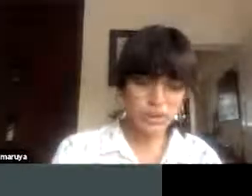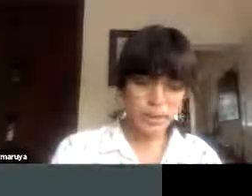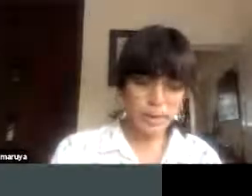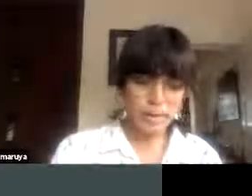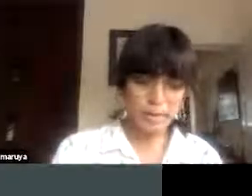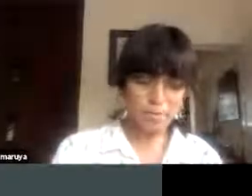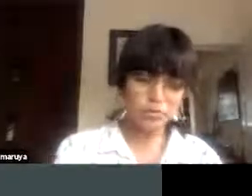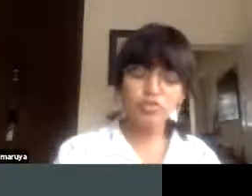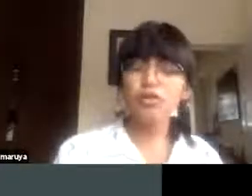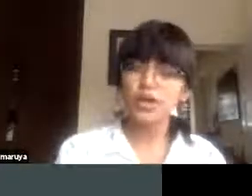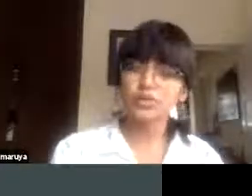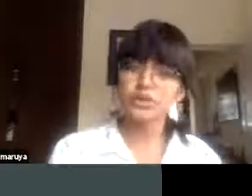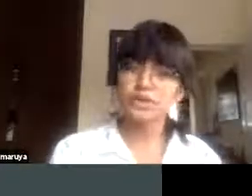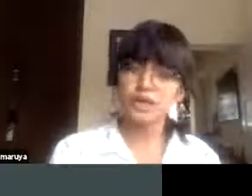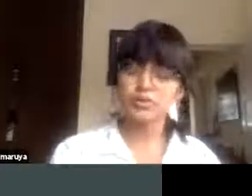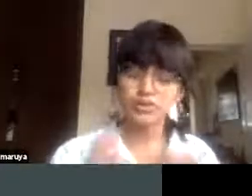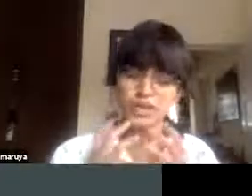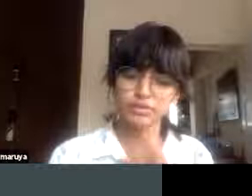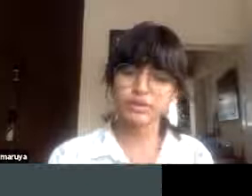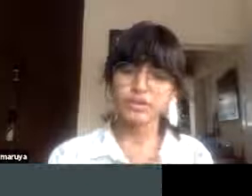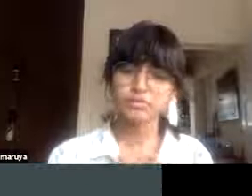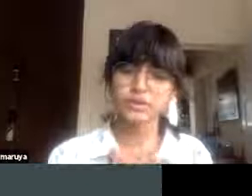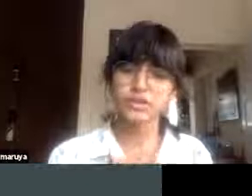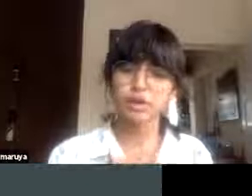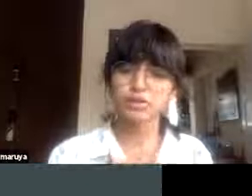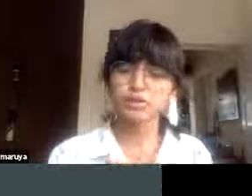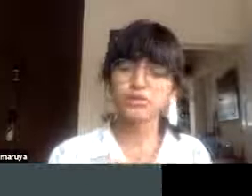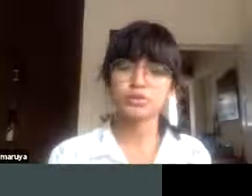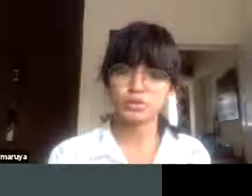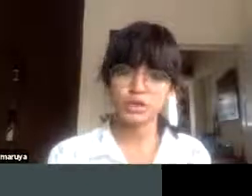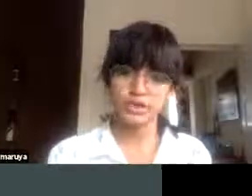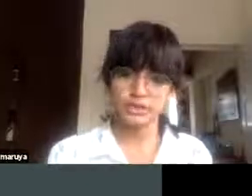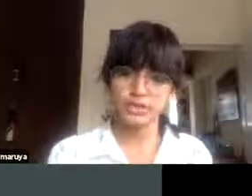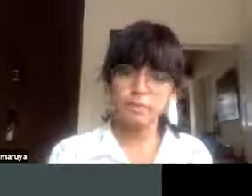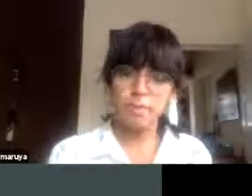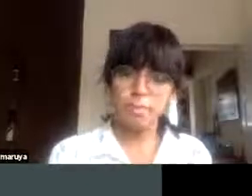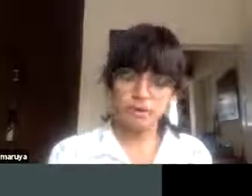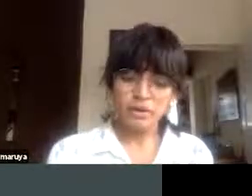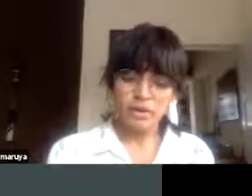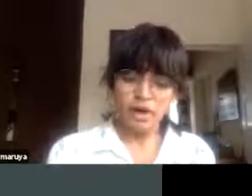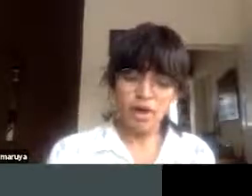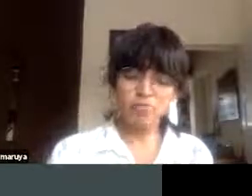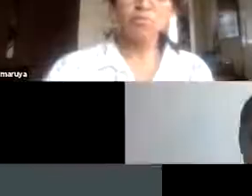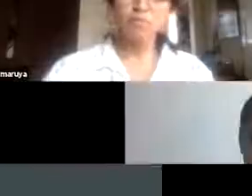tableaus. But before I go into that, I want to tell you a little bit about who Bhuribai is.